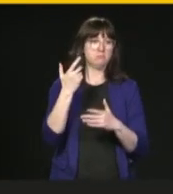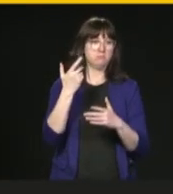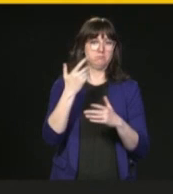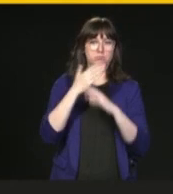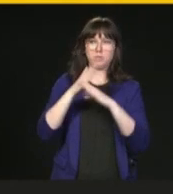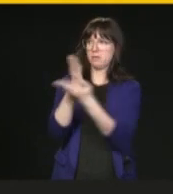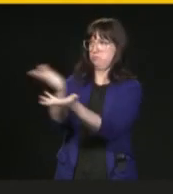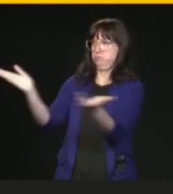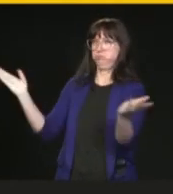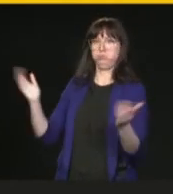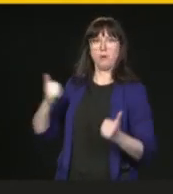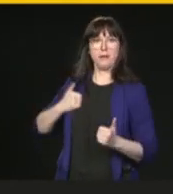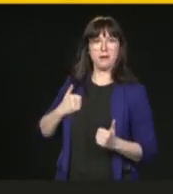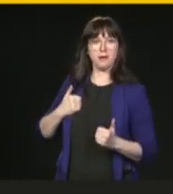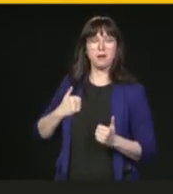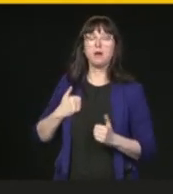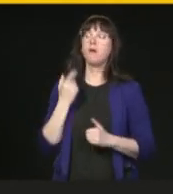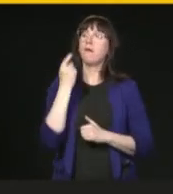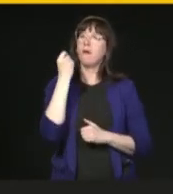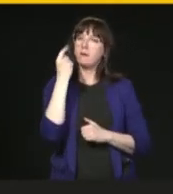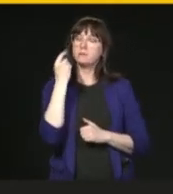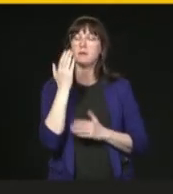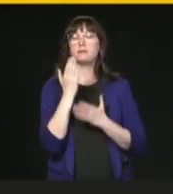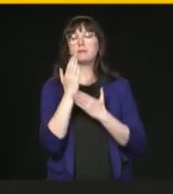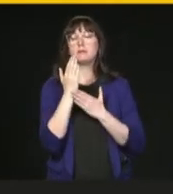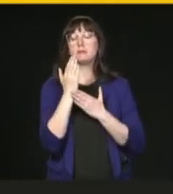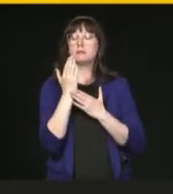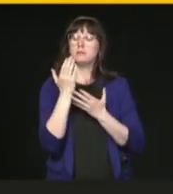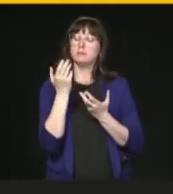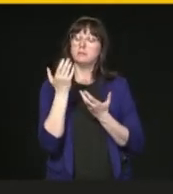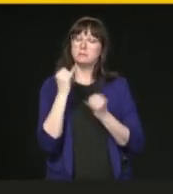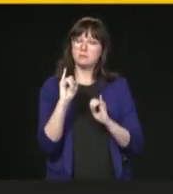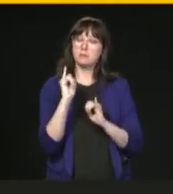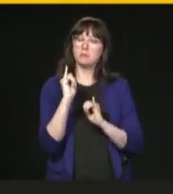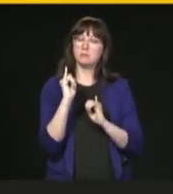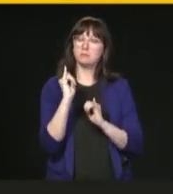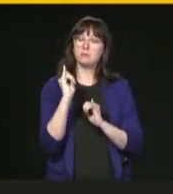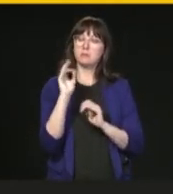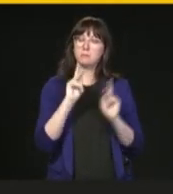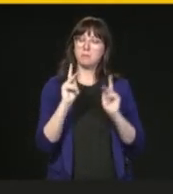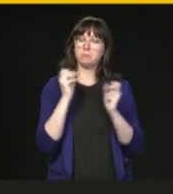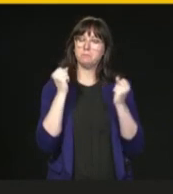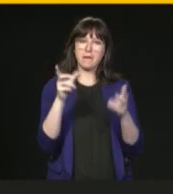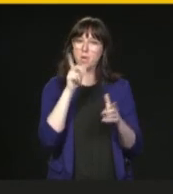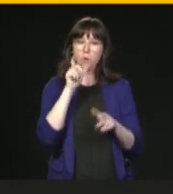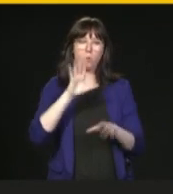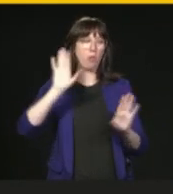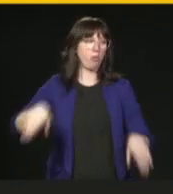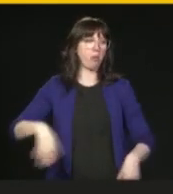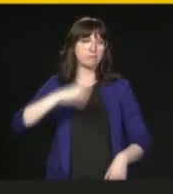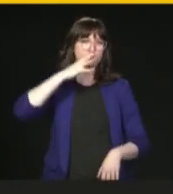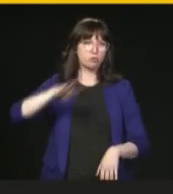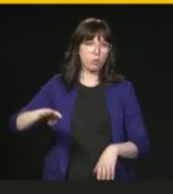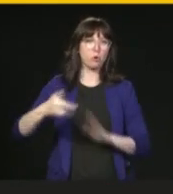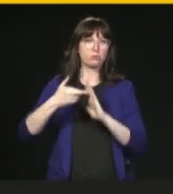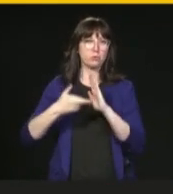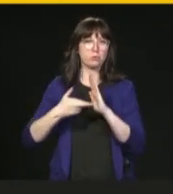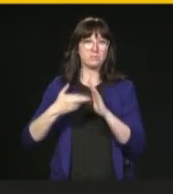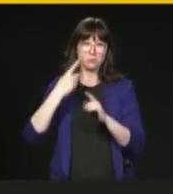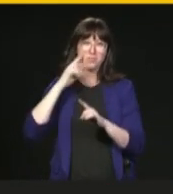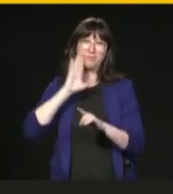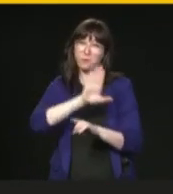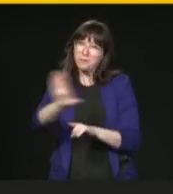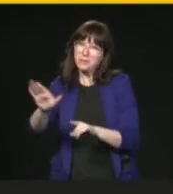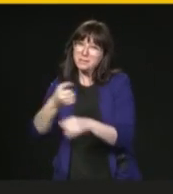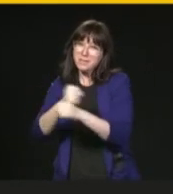us. Unfortunately, there are a number of people who have not been following the guidelines that are there for their protection, which